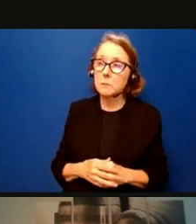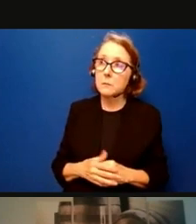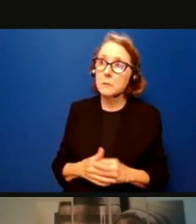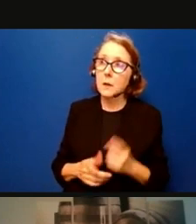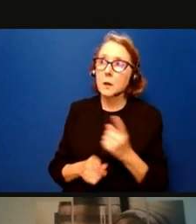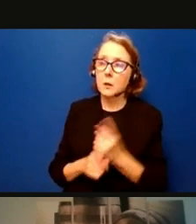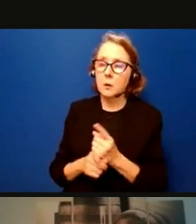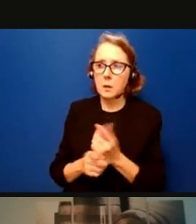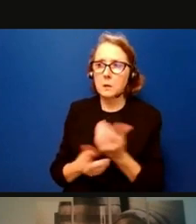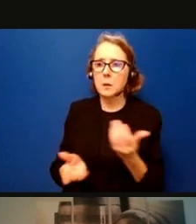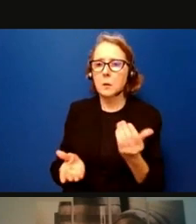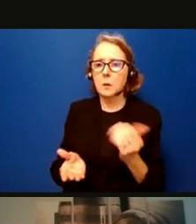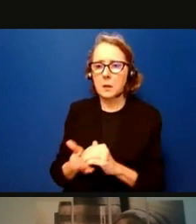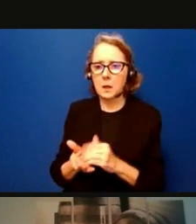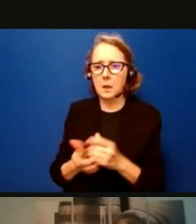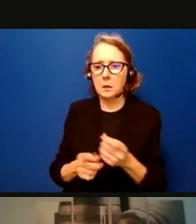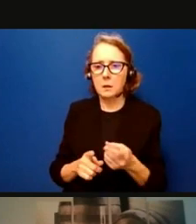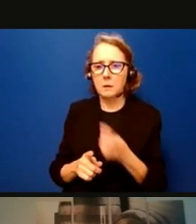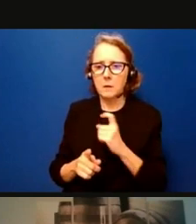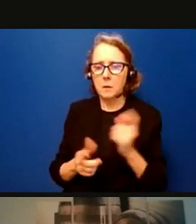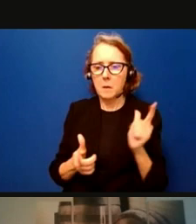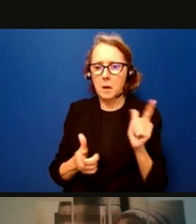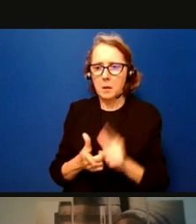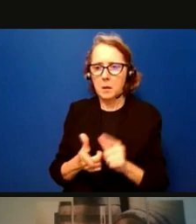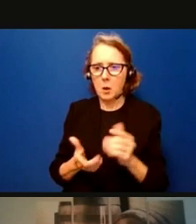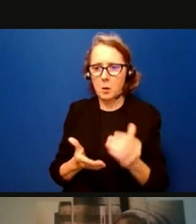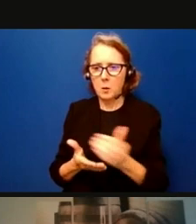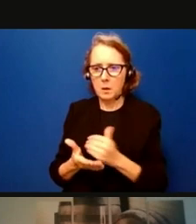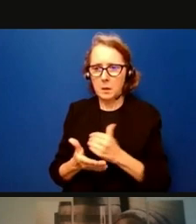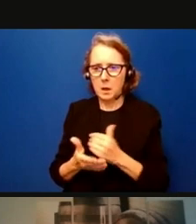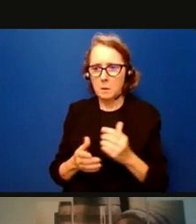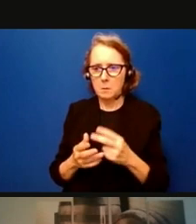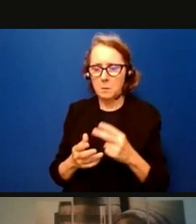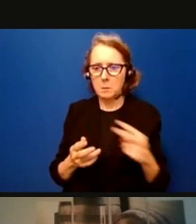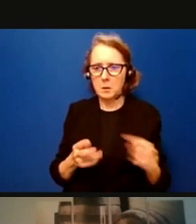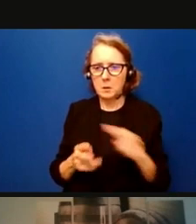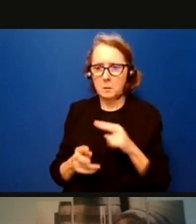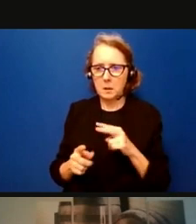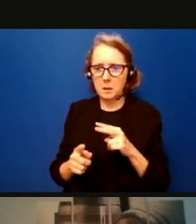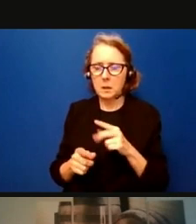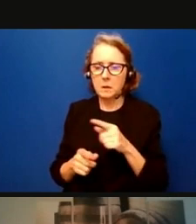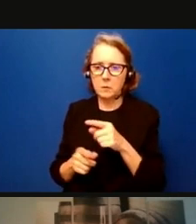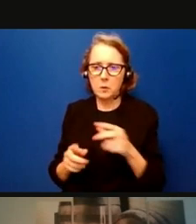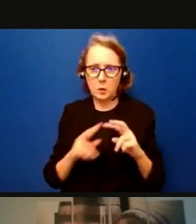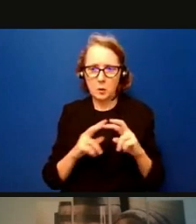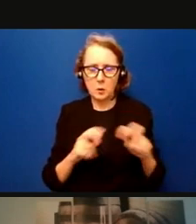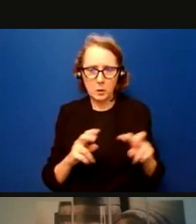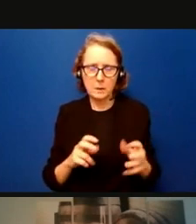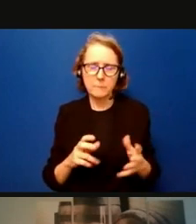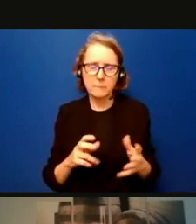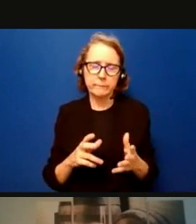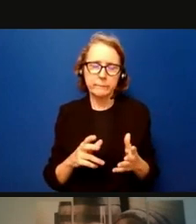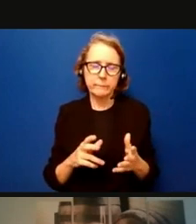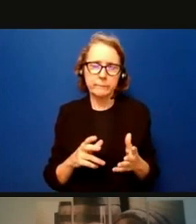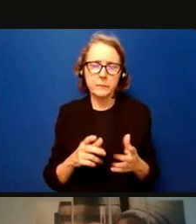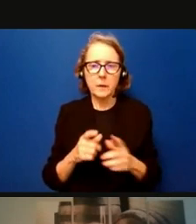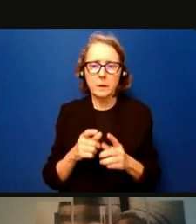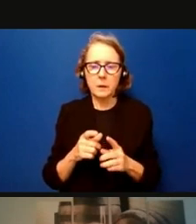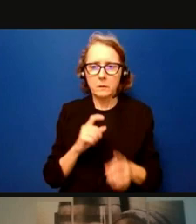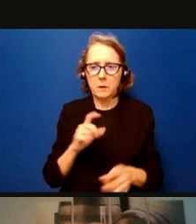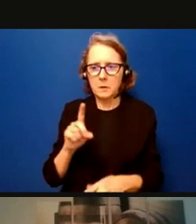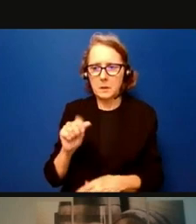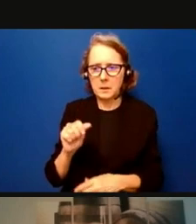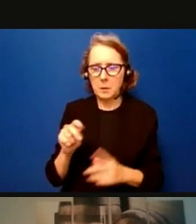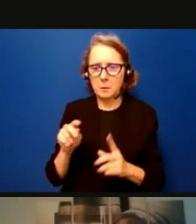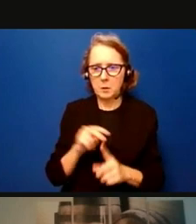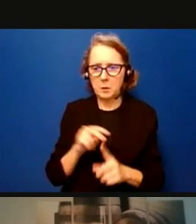Correct. So again, from a low income perspective, you're looking at, yes, the account, or well, from a disabled perspective,